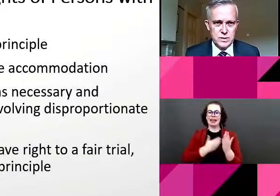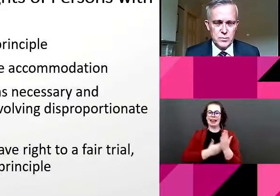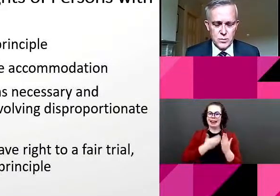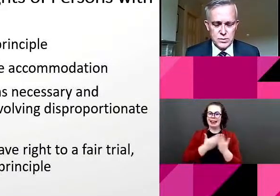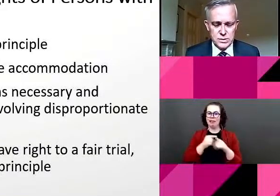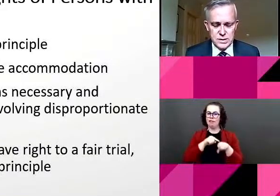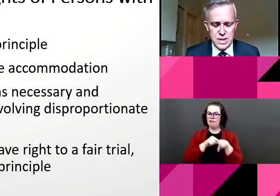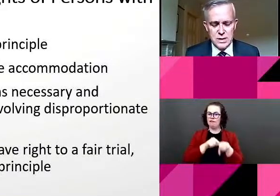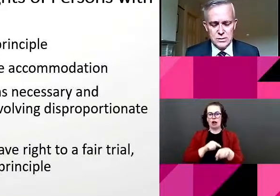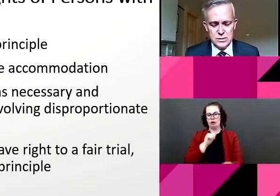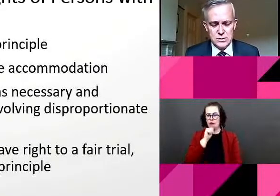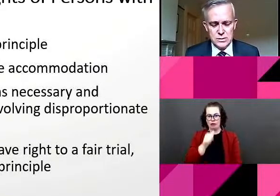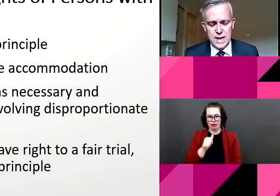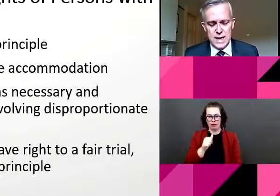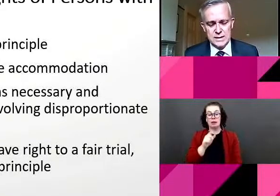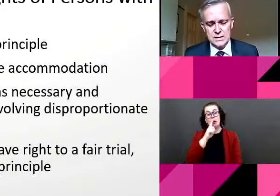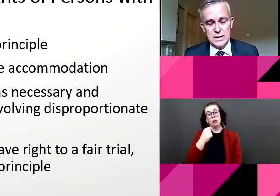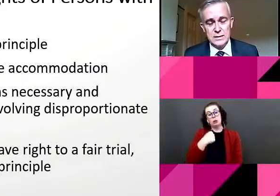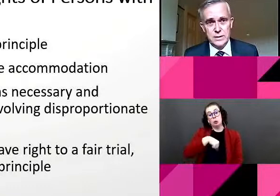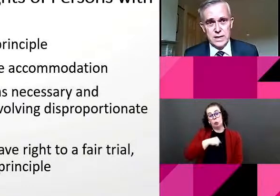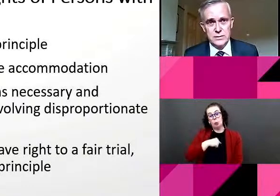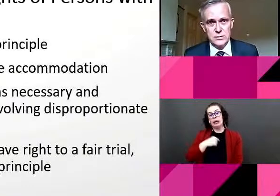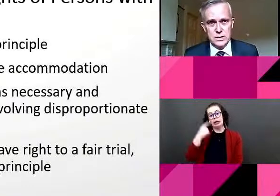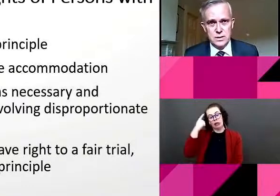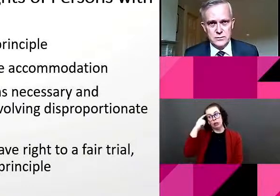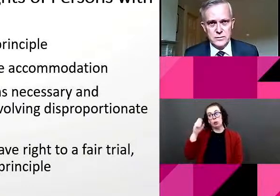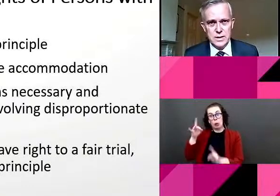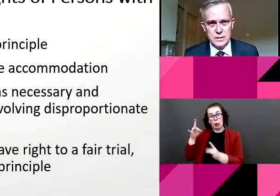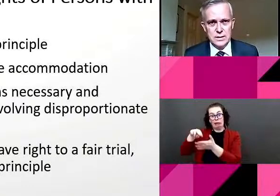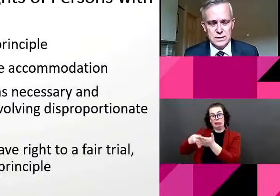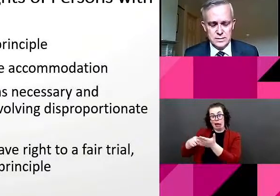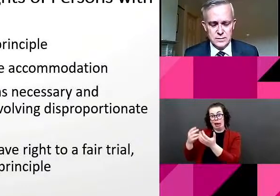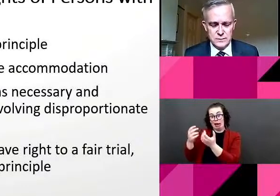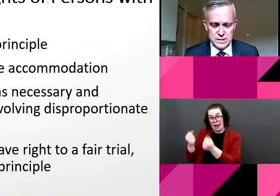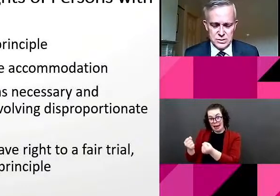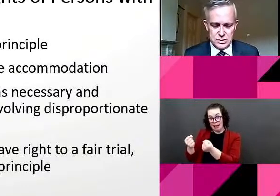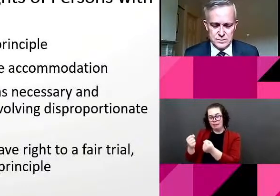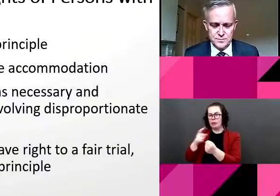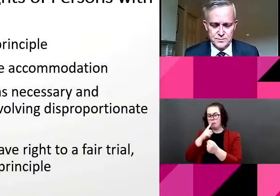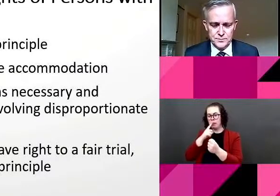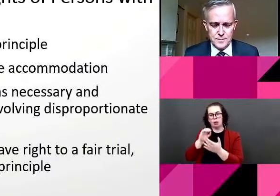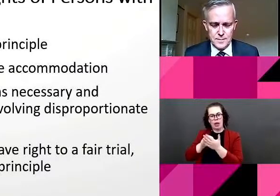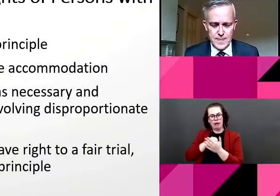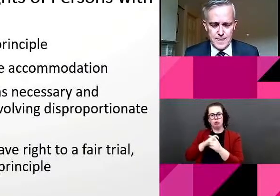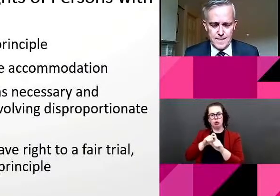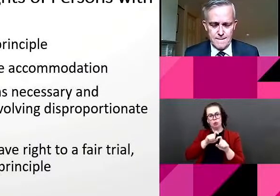it was very important to look at and take full account of the Convention.